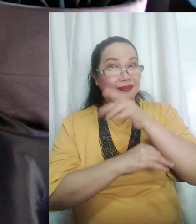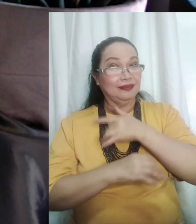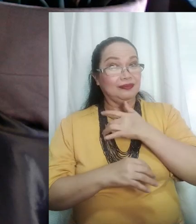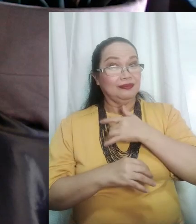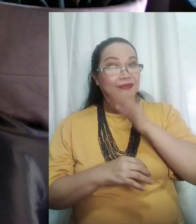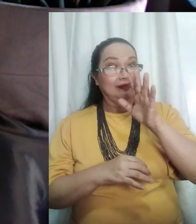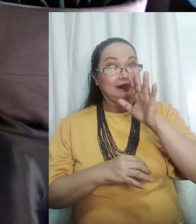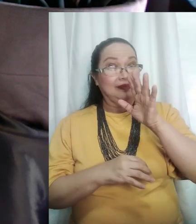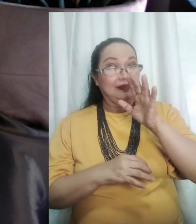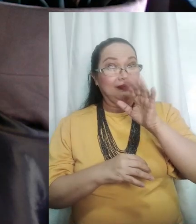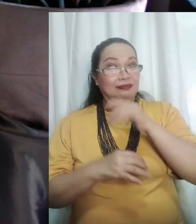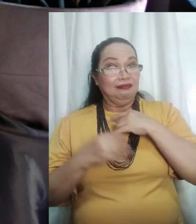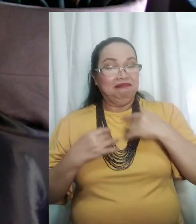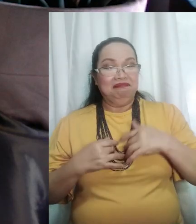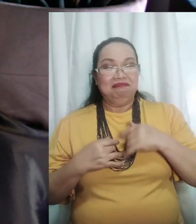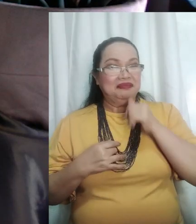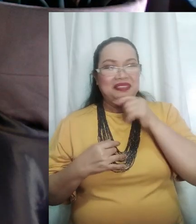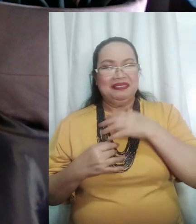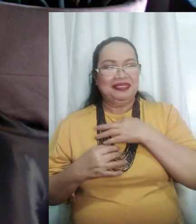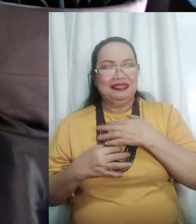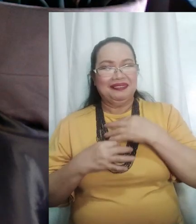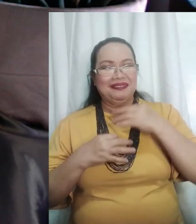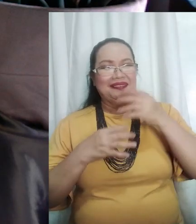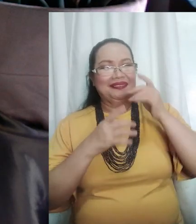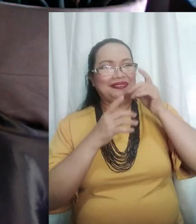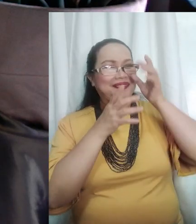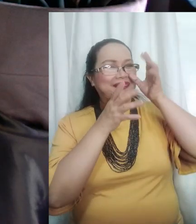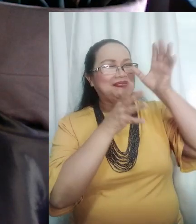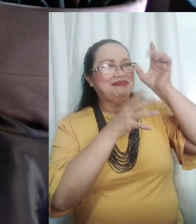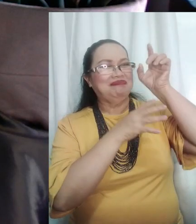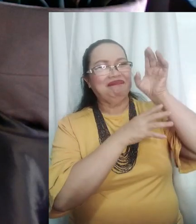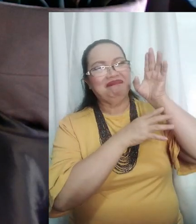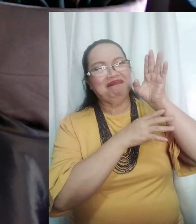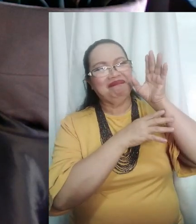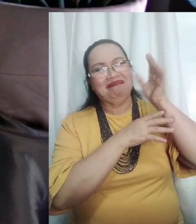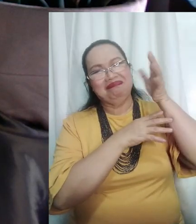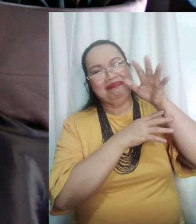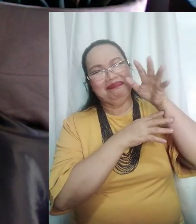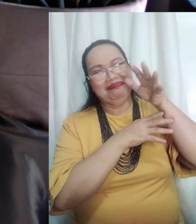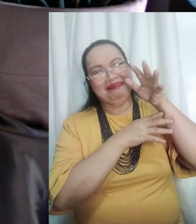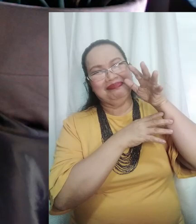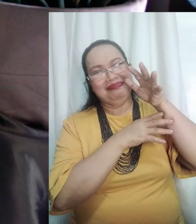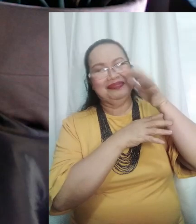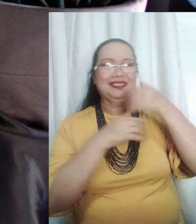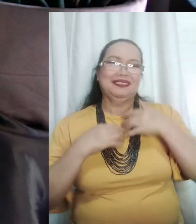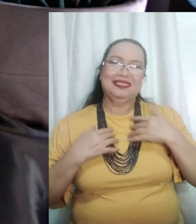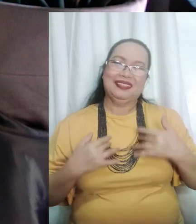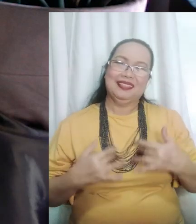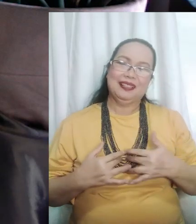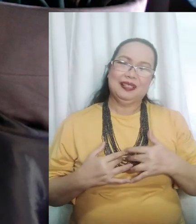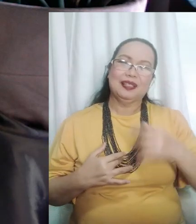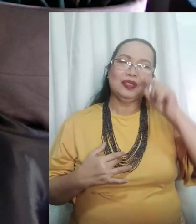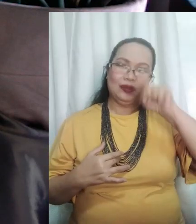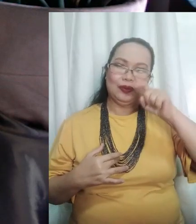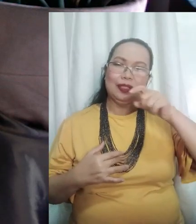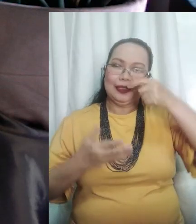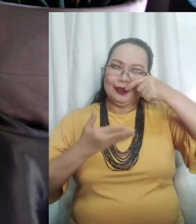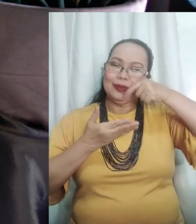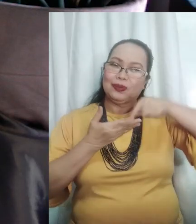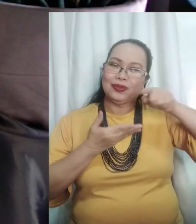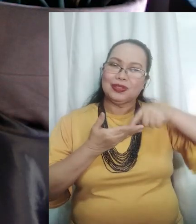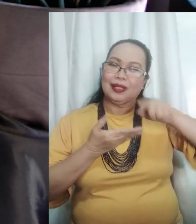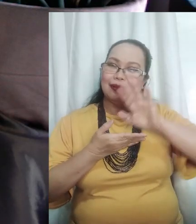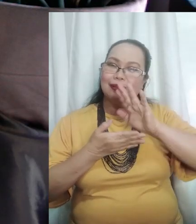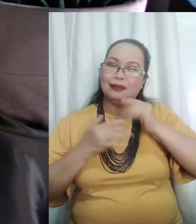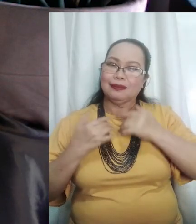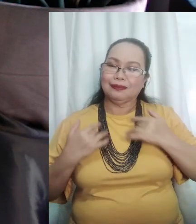like in your heart you're not really desperate enough, then beloved, you need to look into your heart, okay?